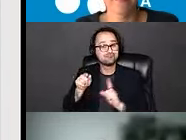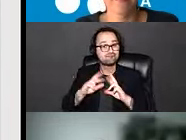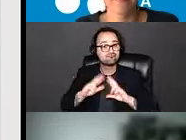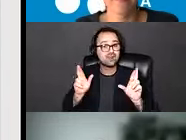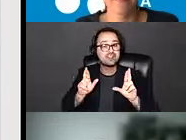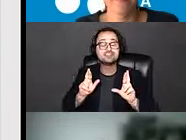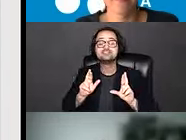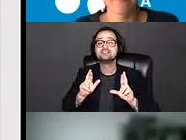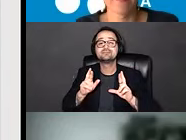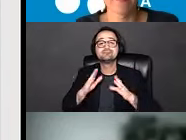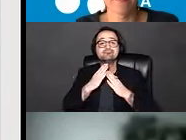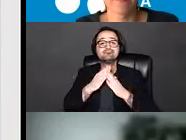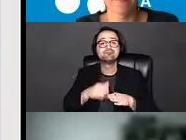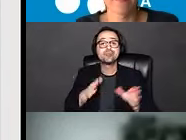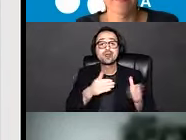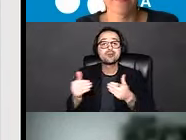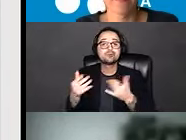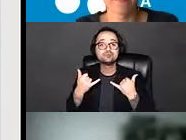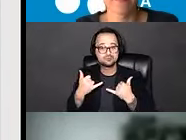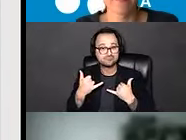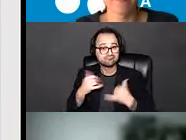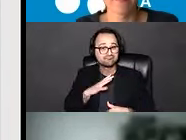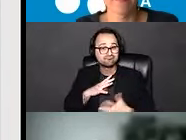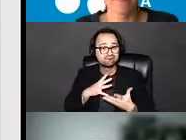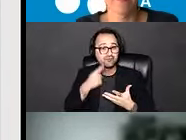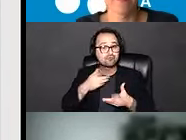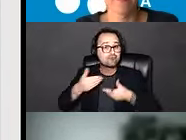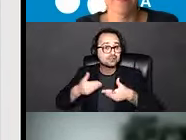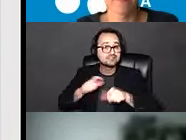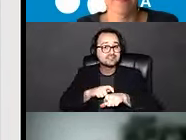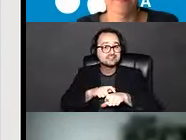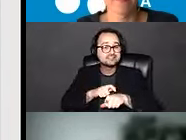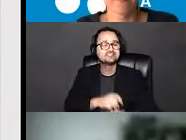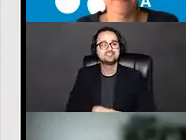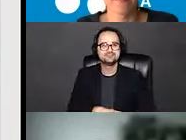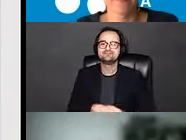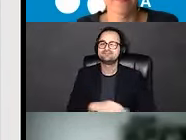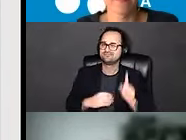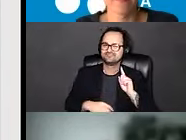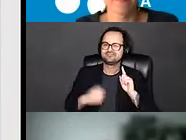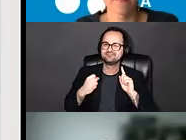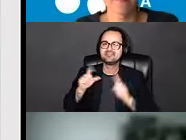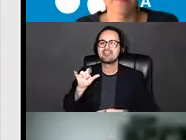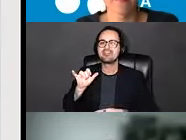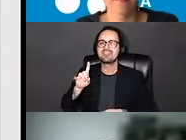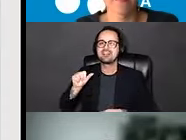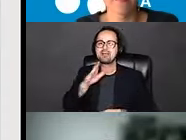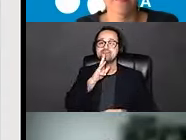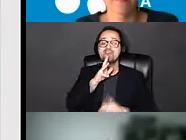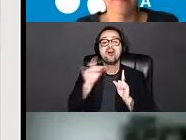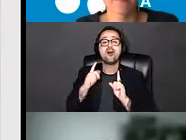into small groups for just a little bit of processing? Yeah. So I also put